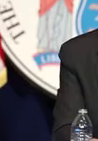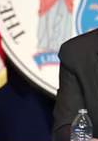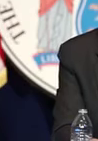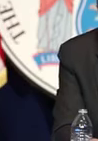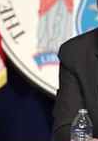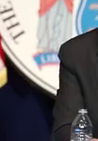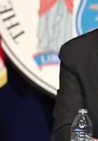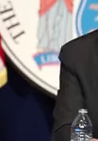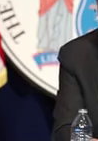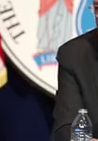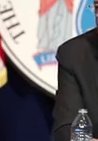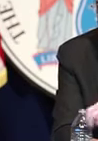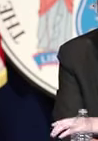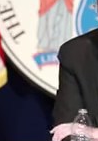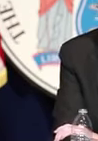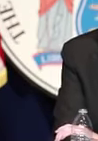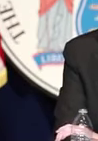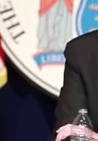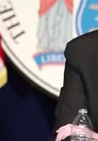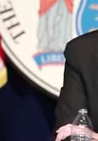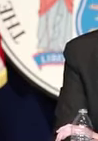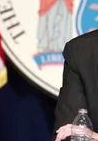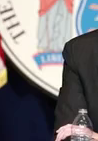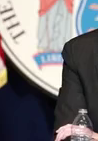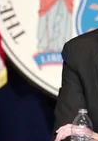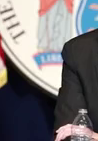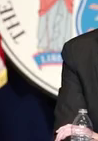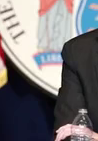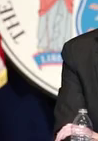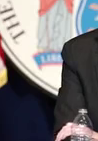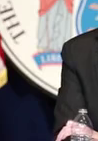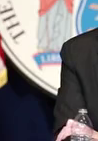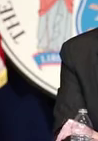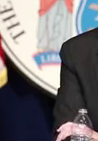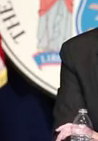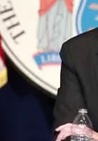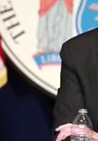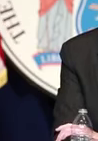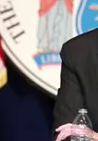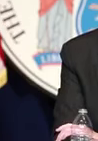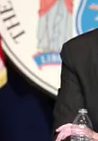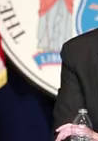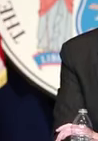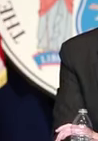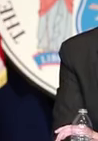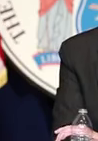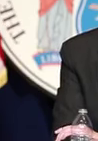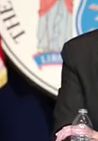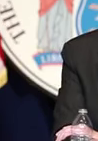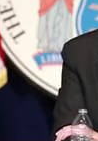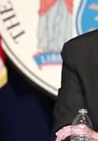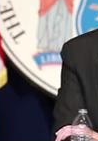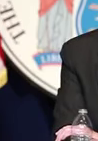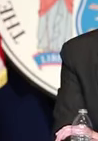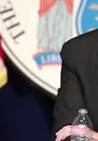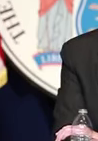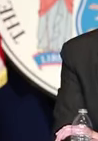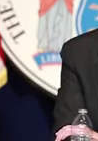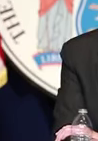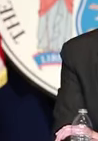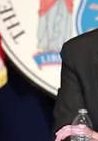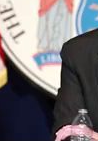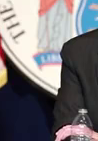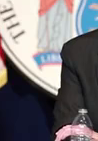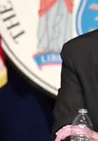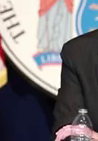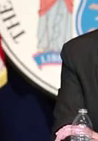than 2 million from the state items, and we have orders out for at least another 8 million at the cost